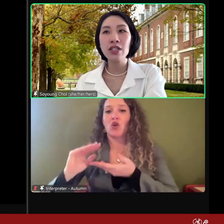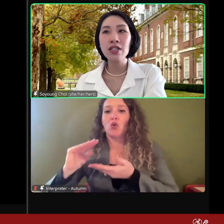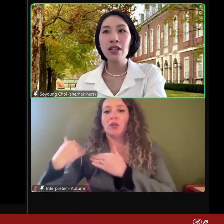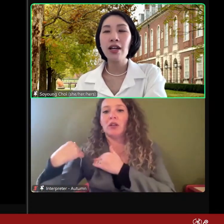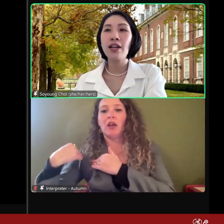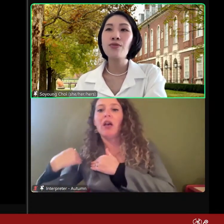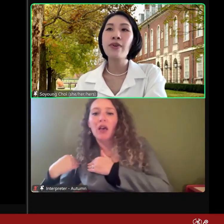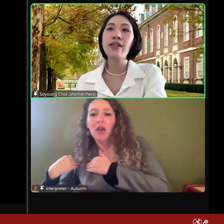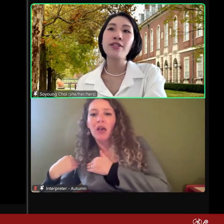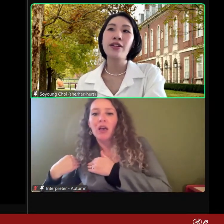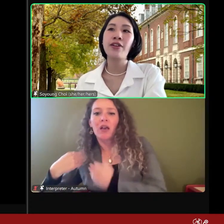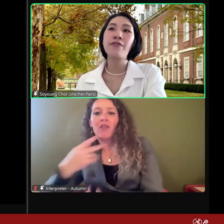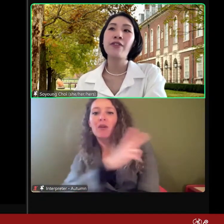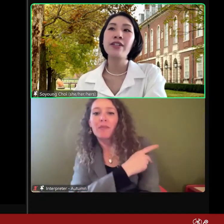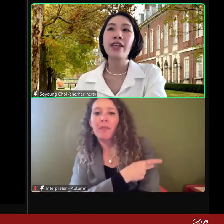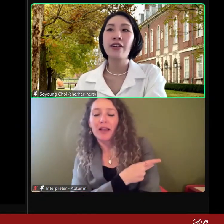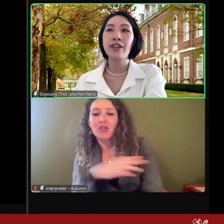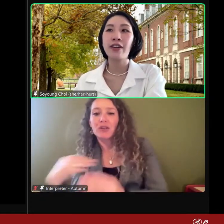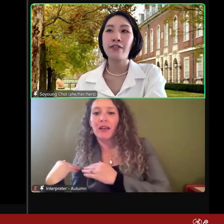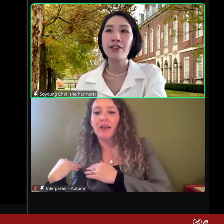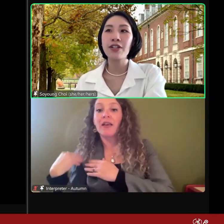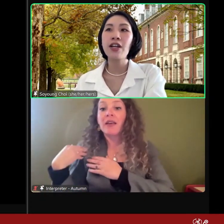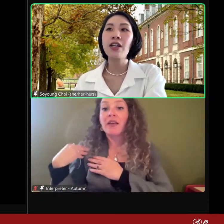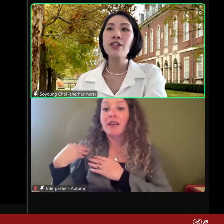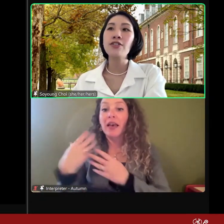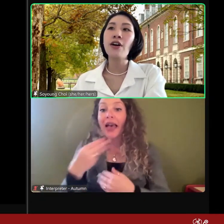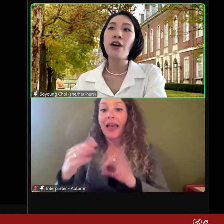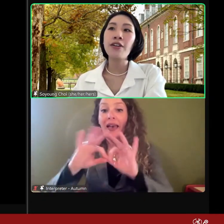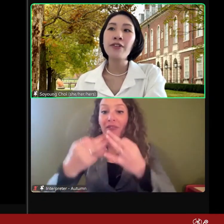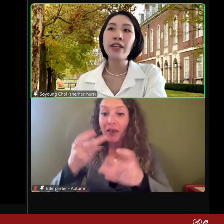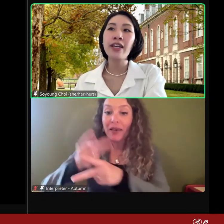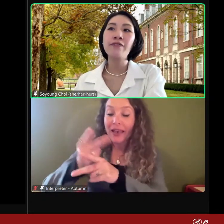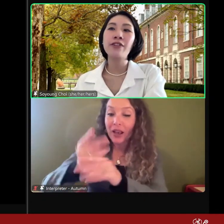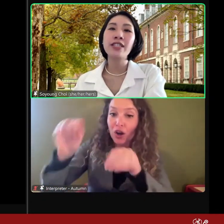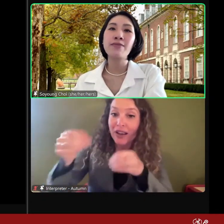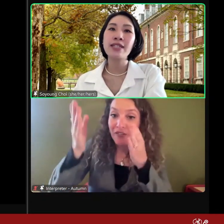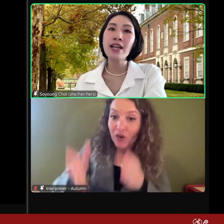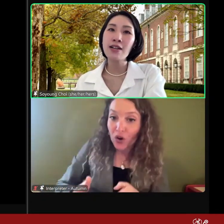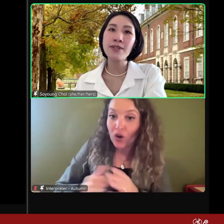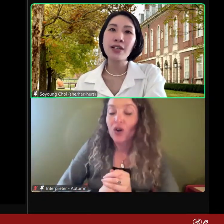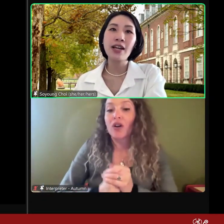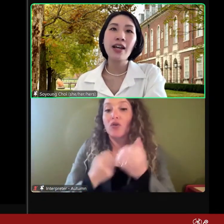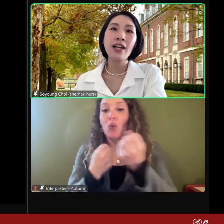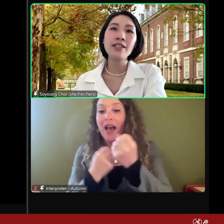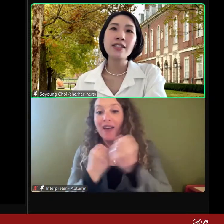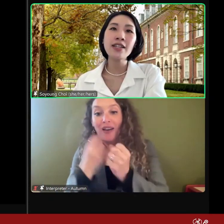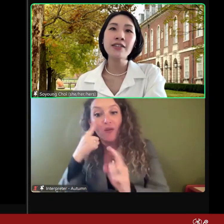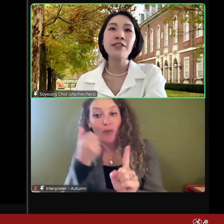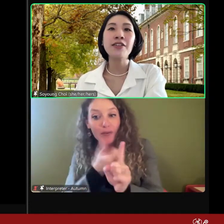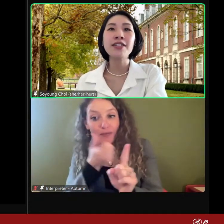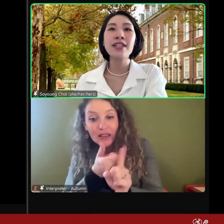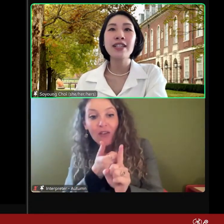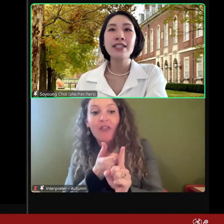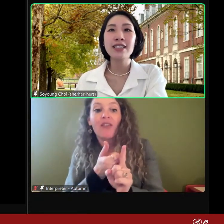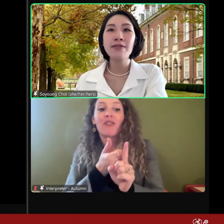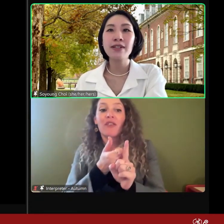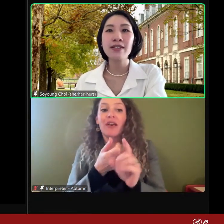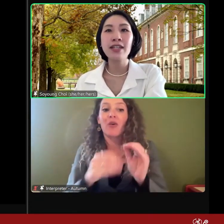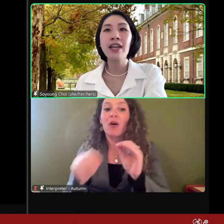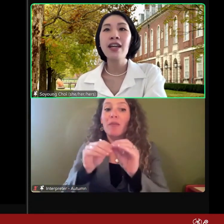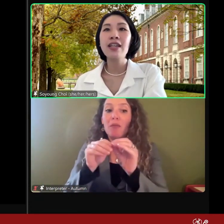on patients as well as their family caregivers to advocate for themselves and signals